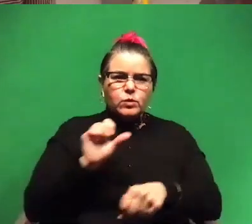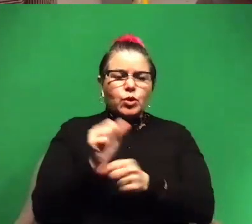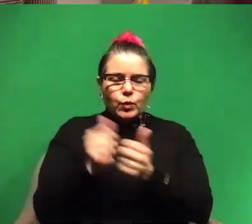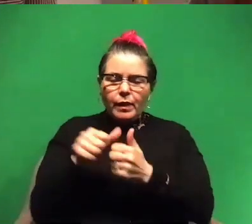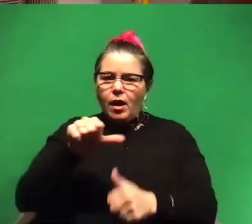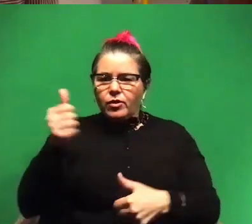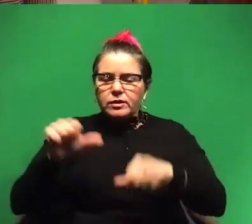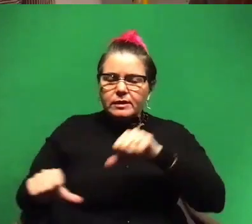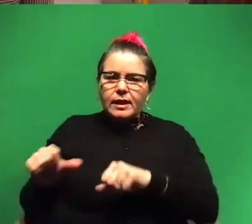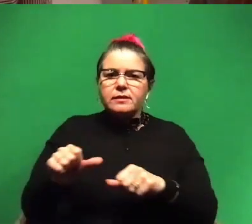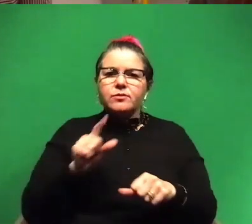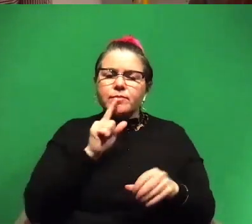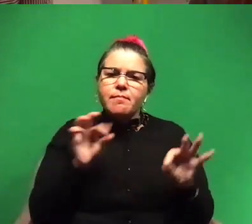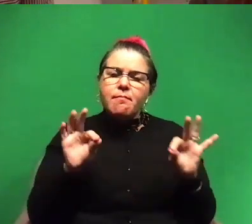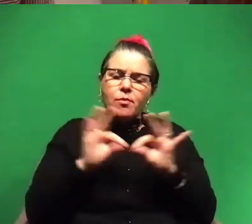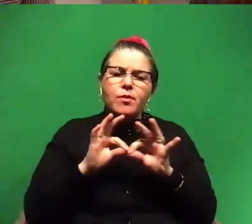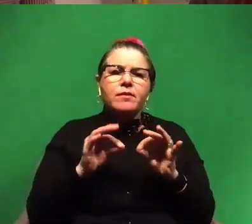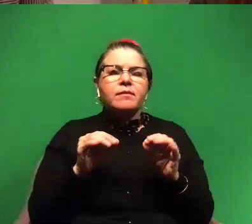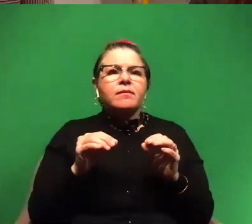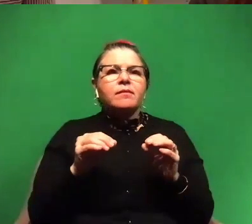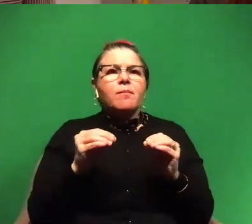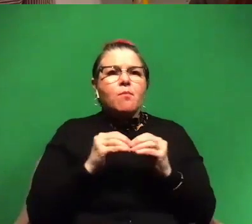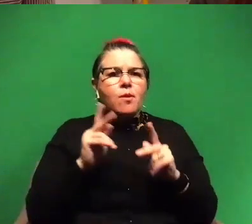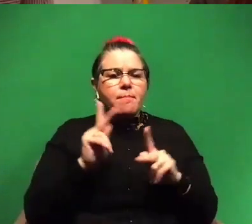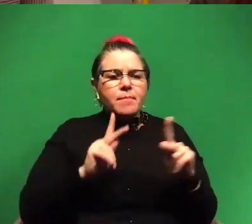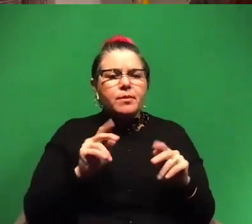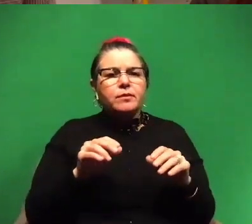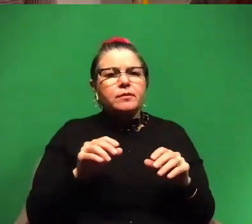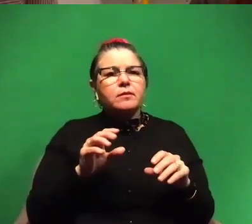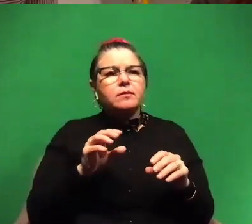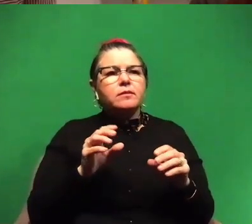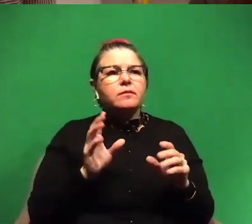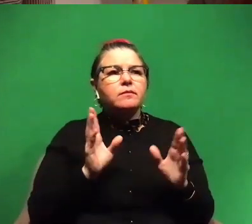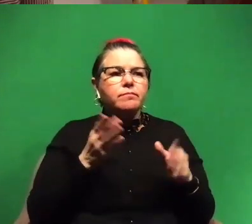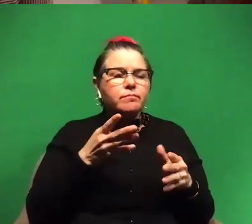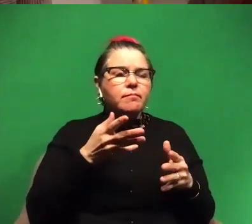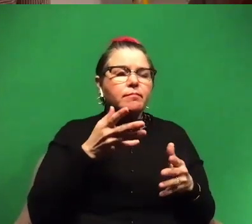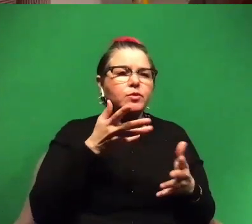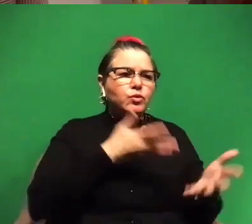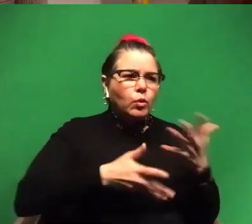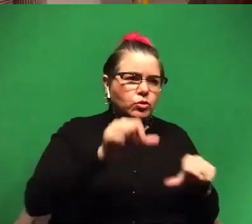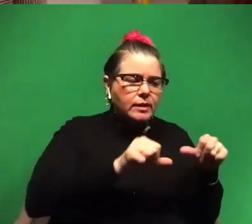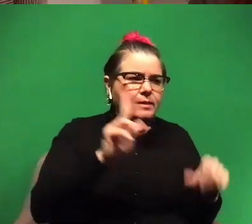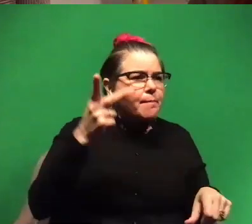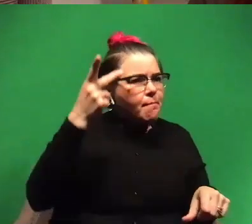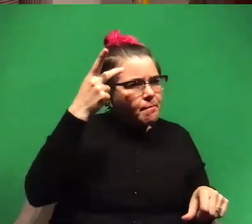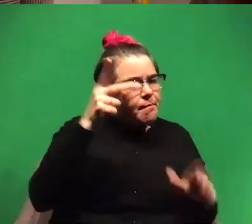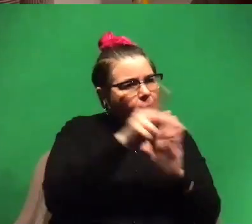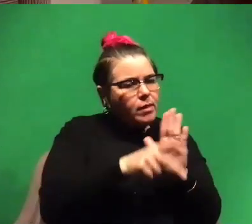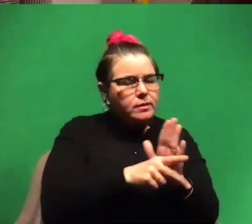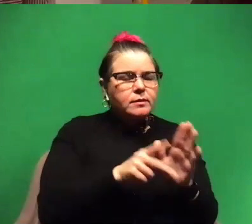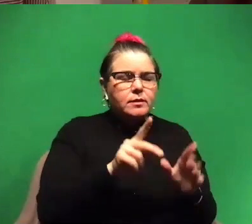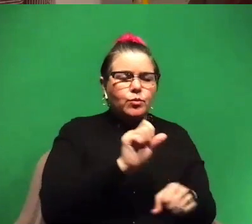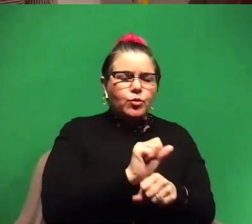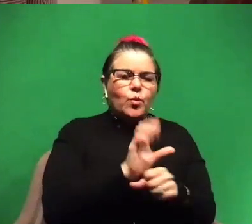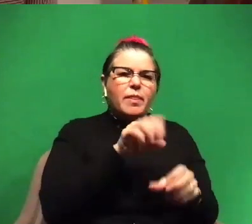I think it's really, really important that there's more people doing like social and policy work within the science field. And there's